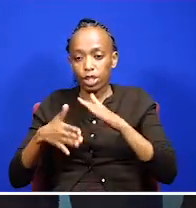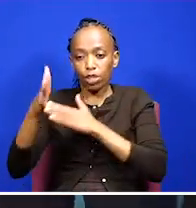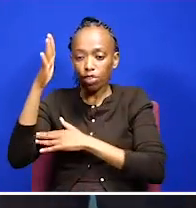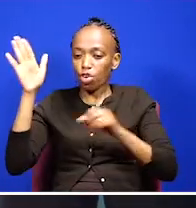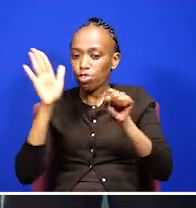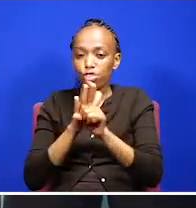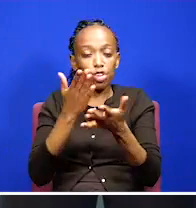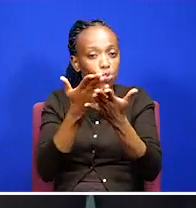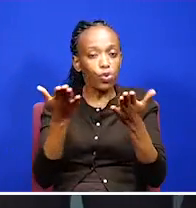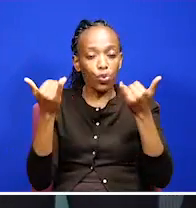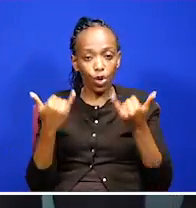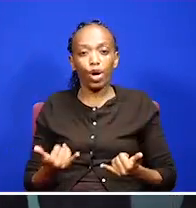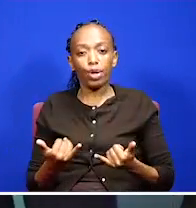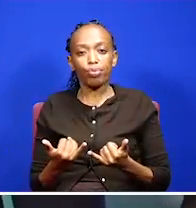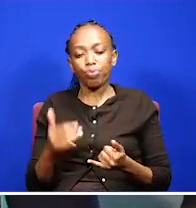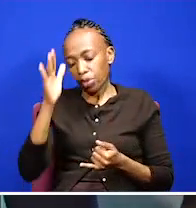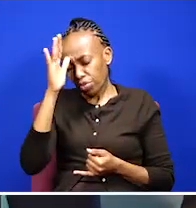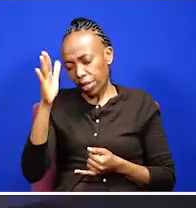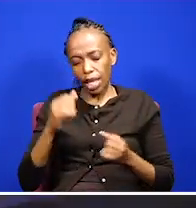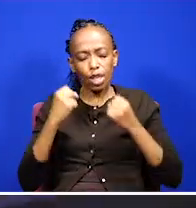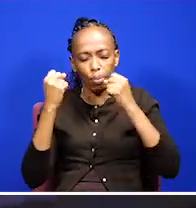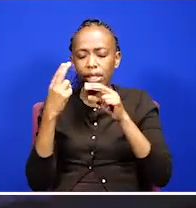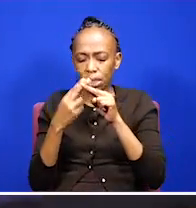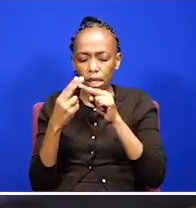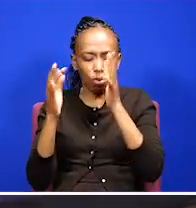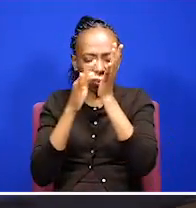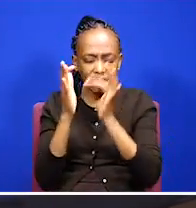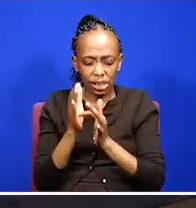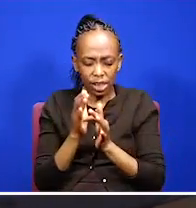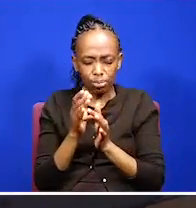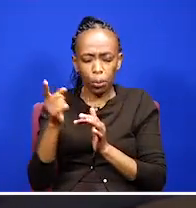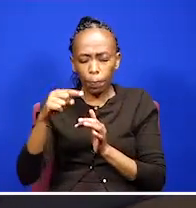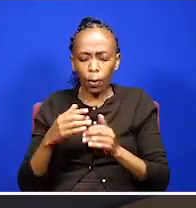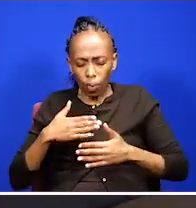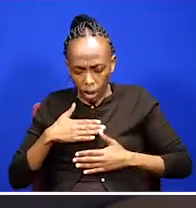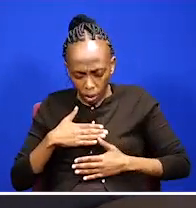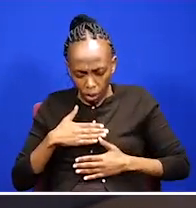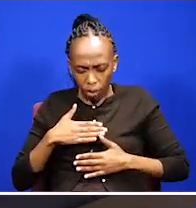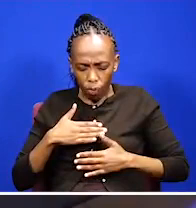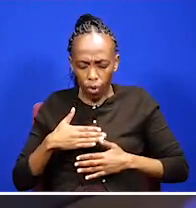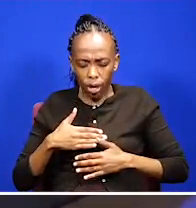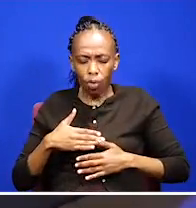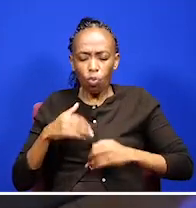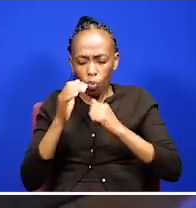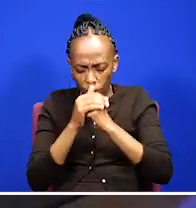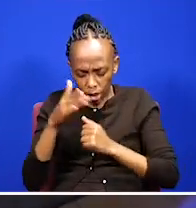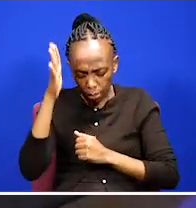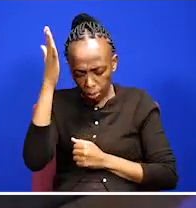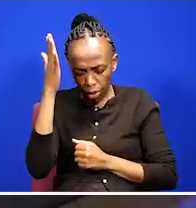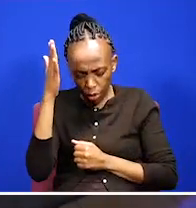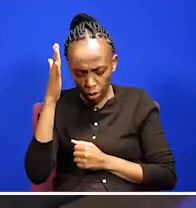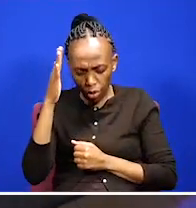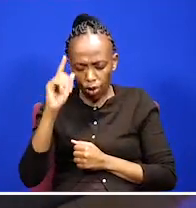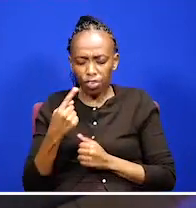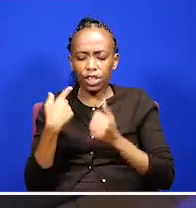fill where you are right now. Father, in the mighty name of Jesus, we pause as we worship you, first to